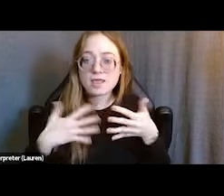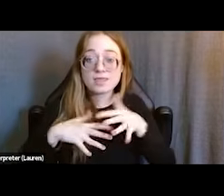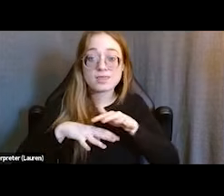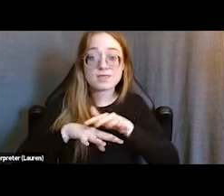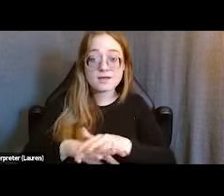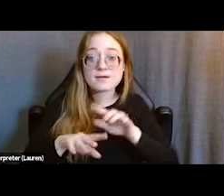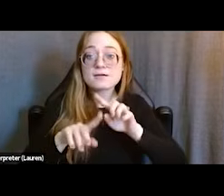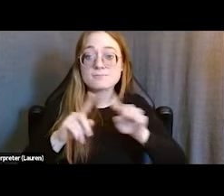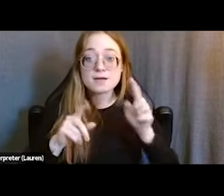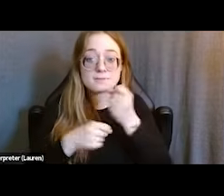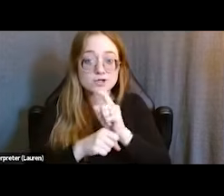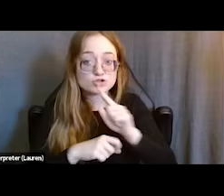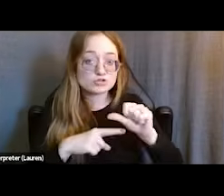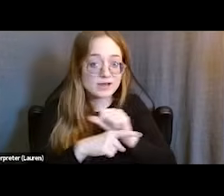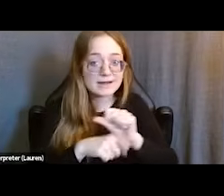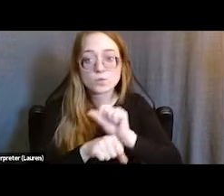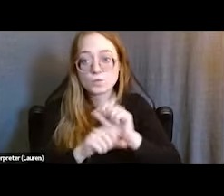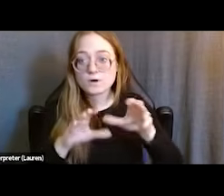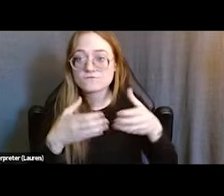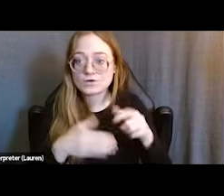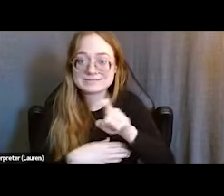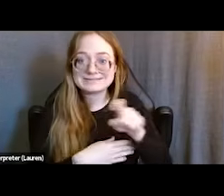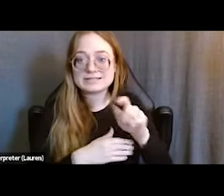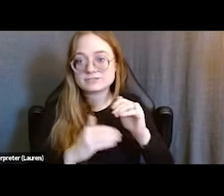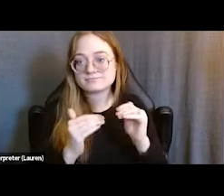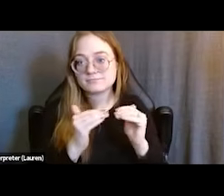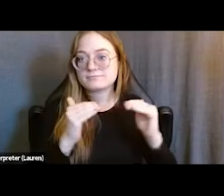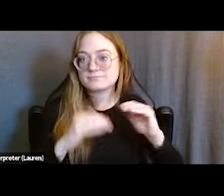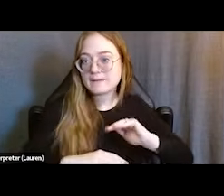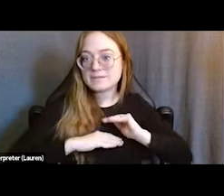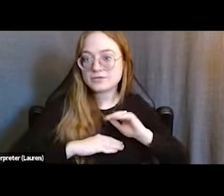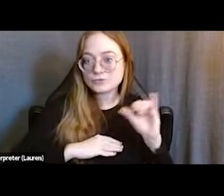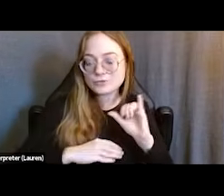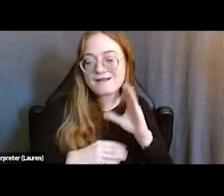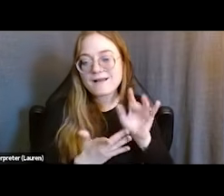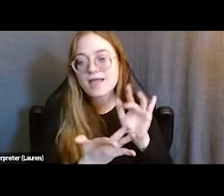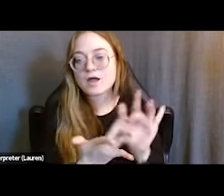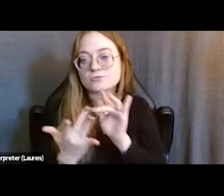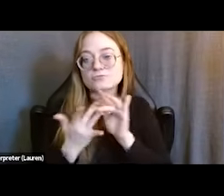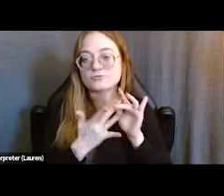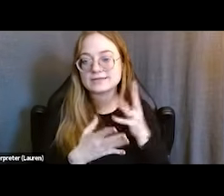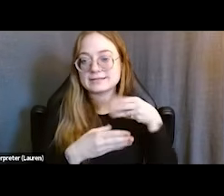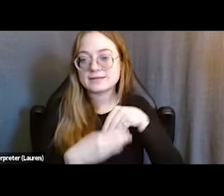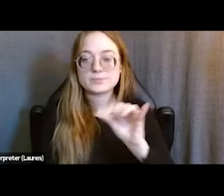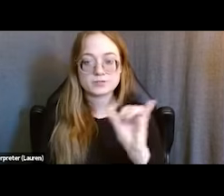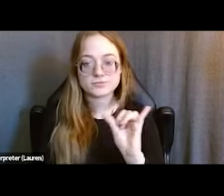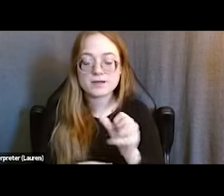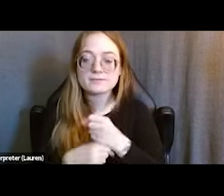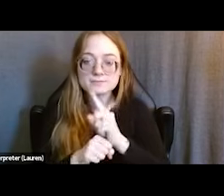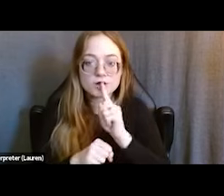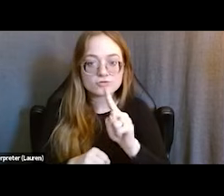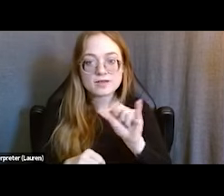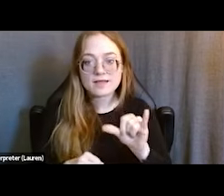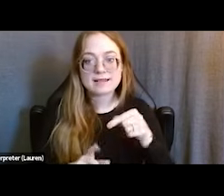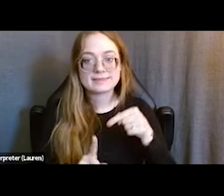the training and workforce needs are being met. And then the outreach and engagement work group too, just making sure that this